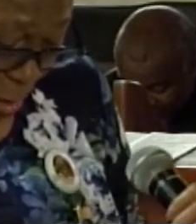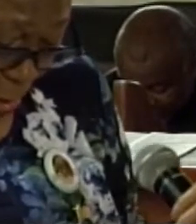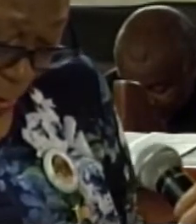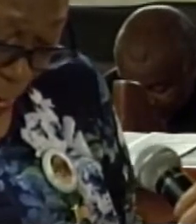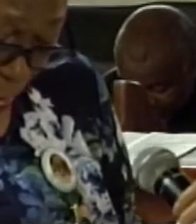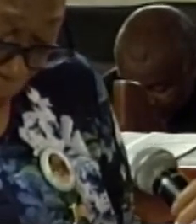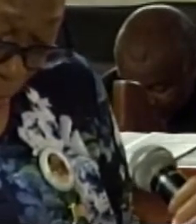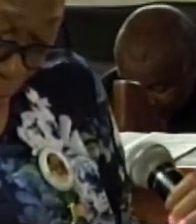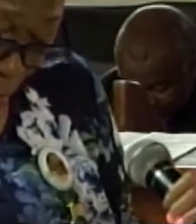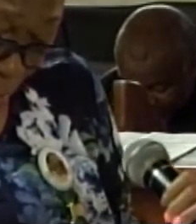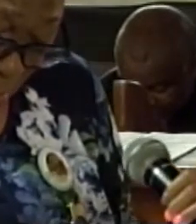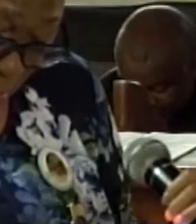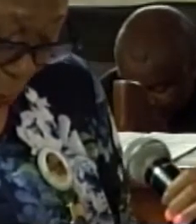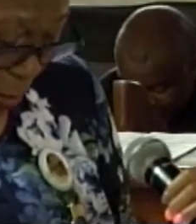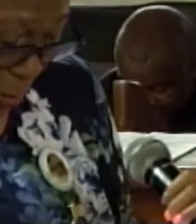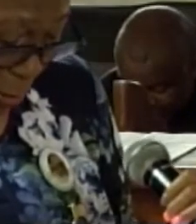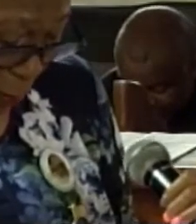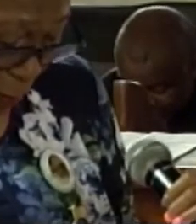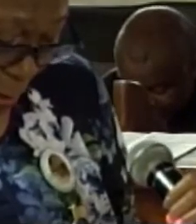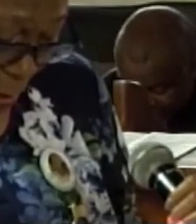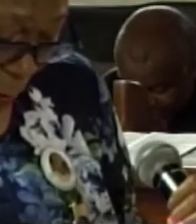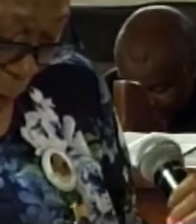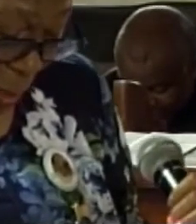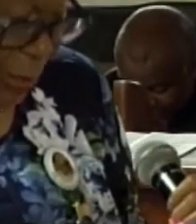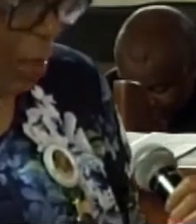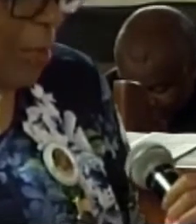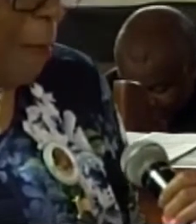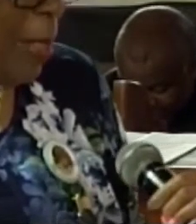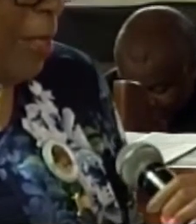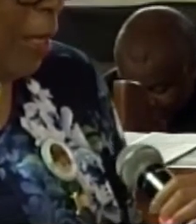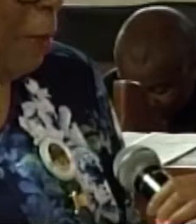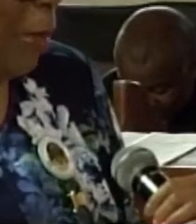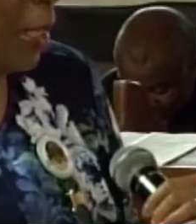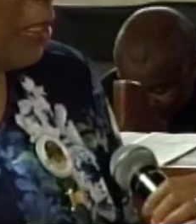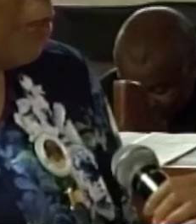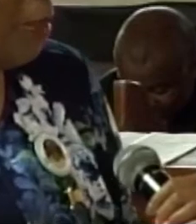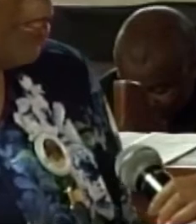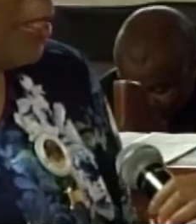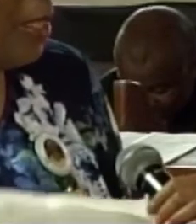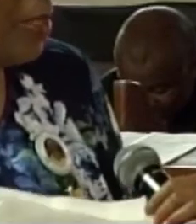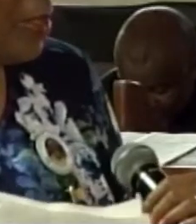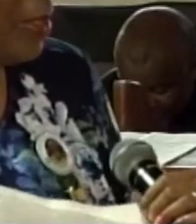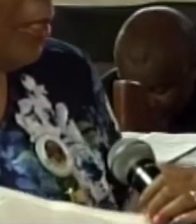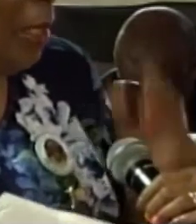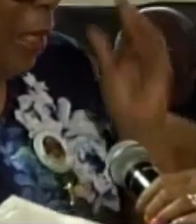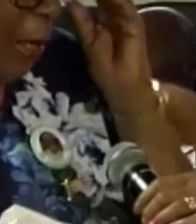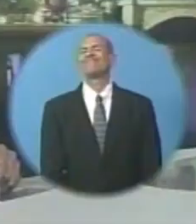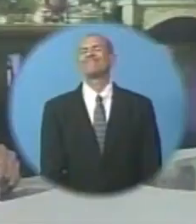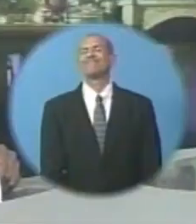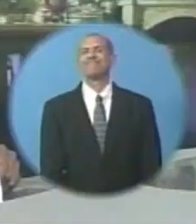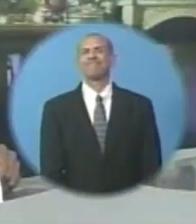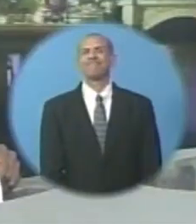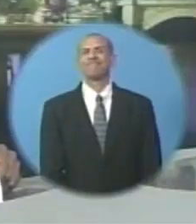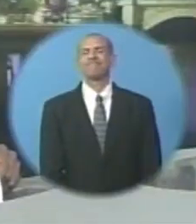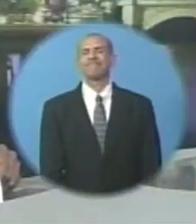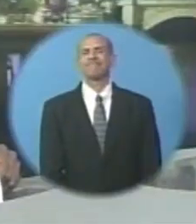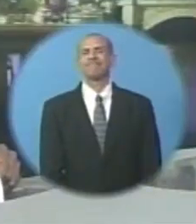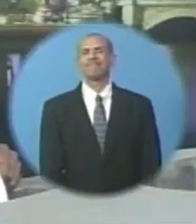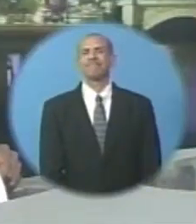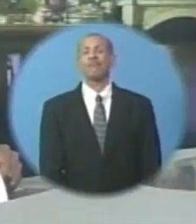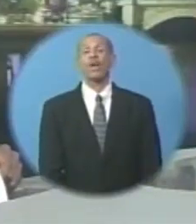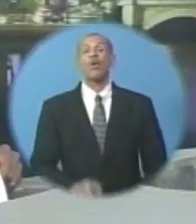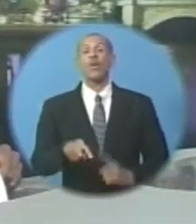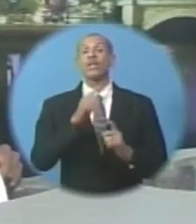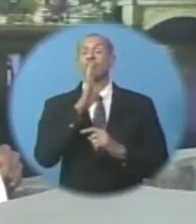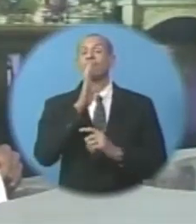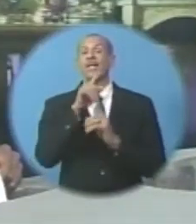We shared the many words of wisdom that pass on to me that I pass on to my kids. Well, when you're